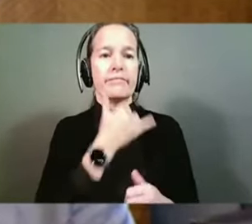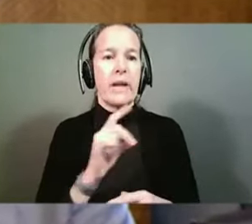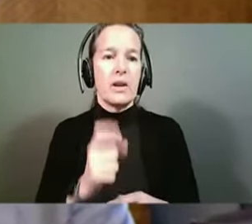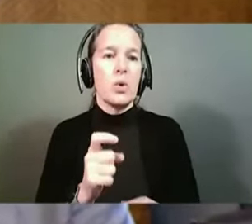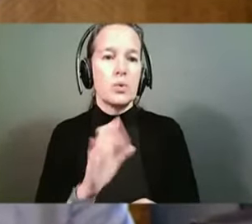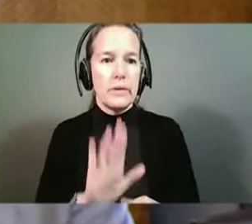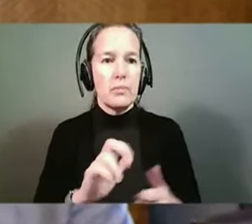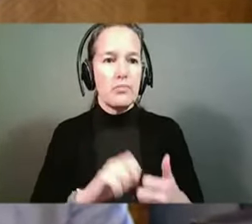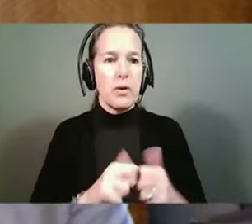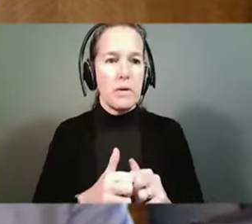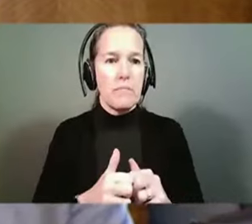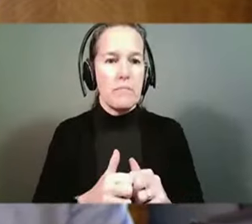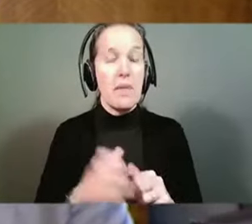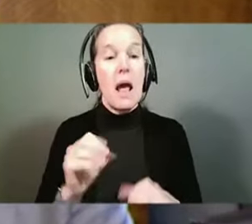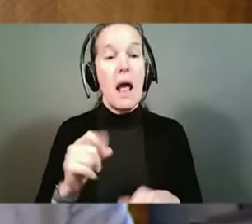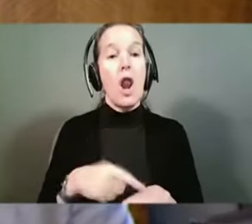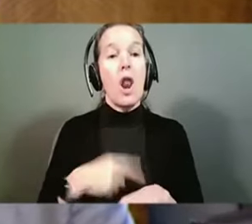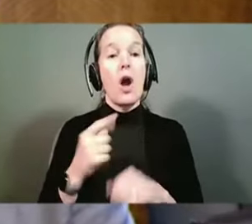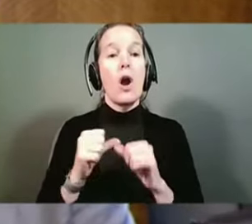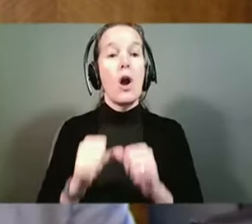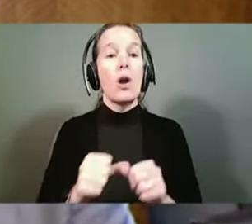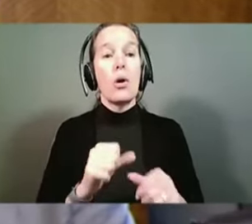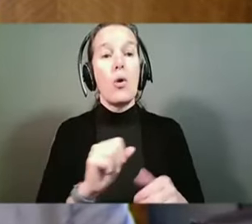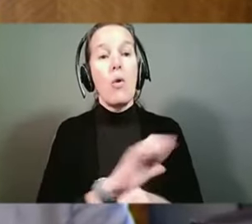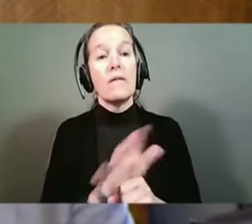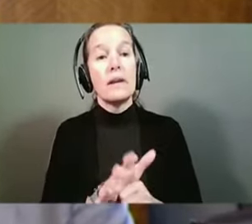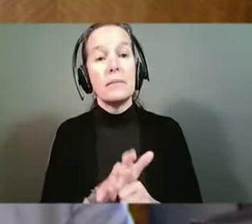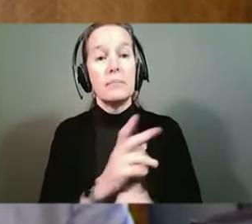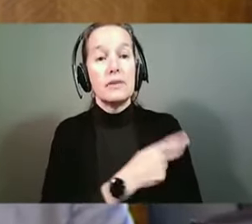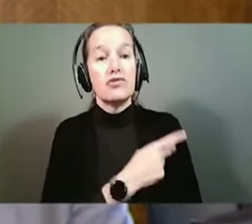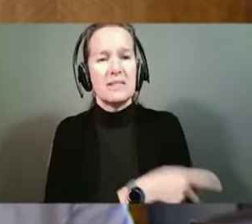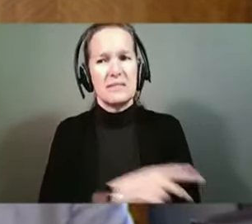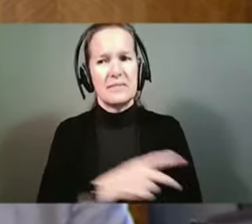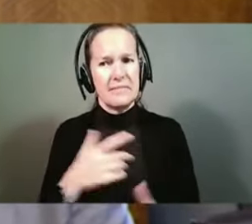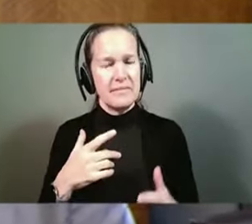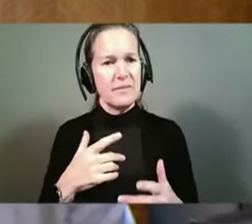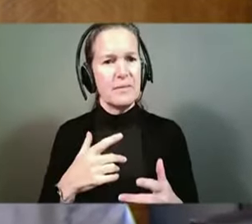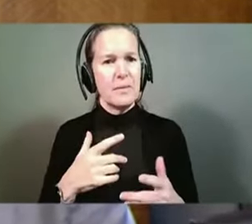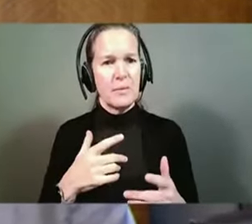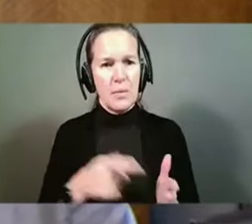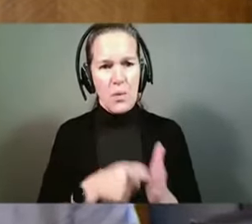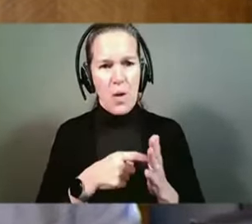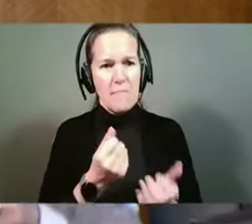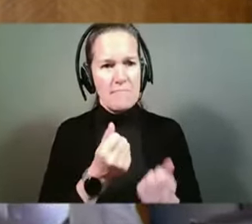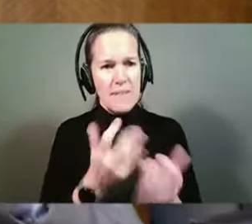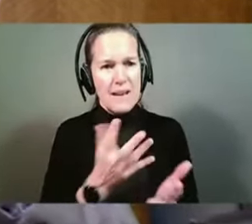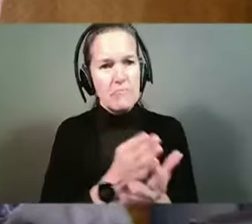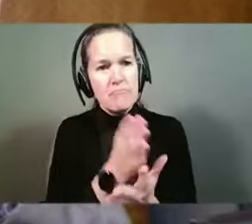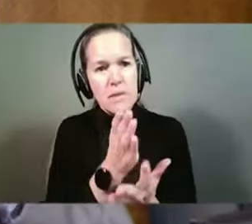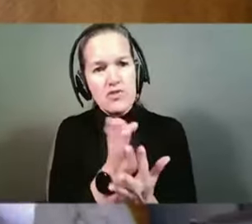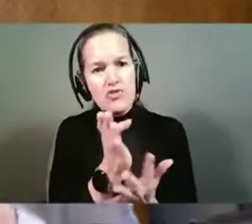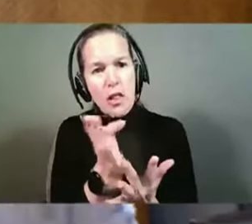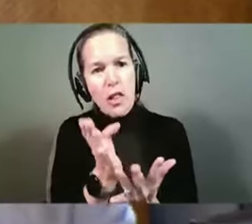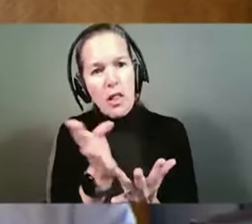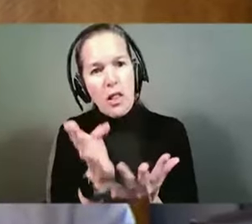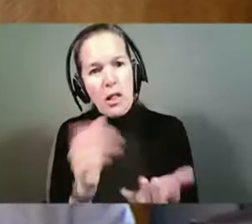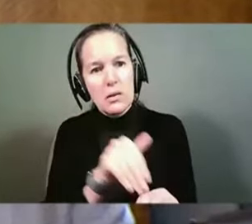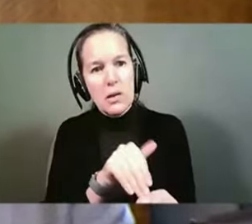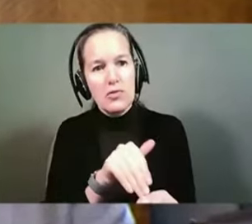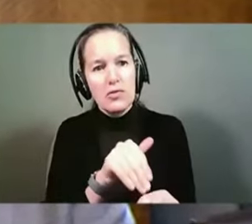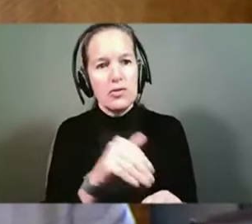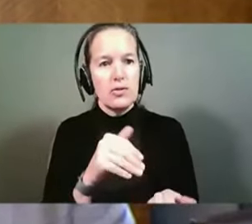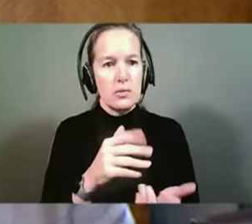that long COVID patients often require multiple specialists to treat their complex